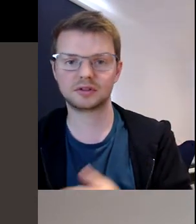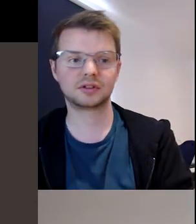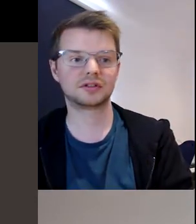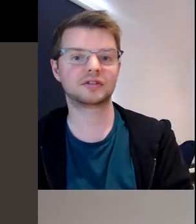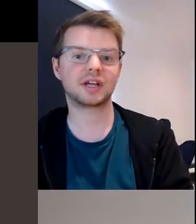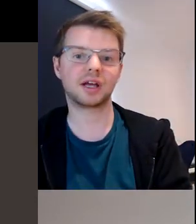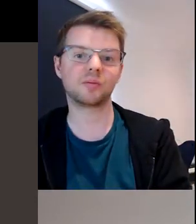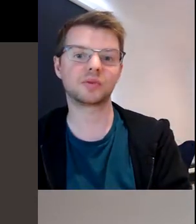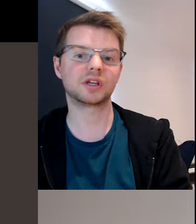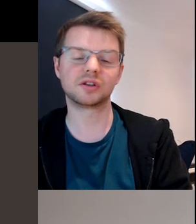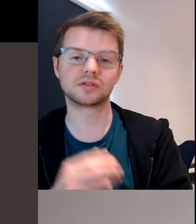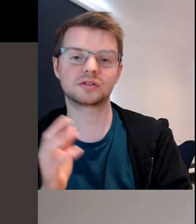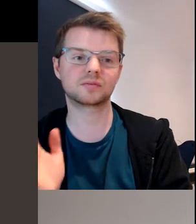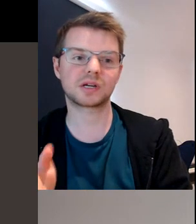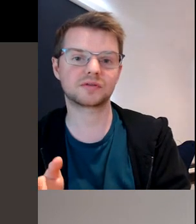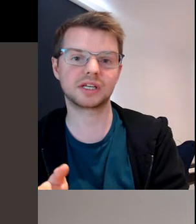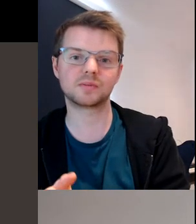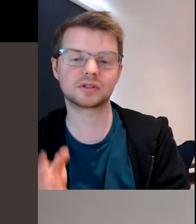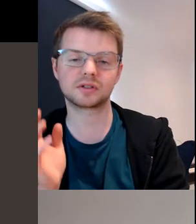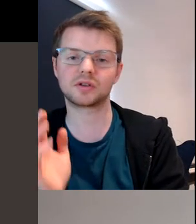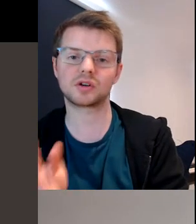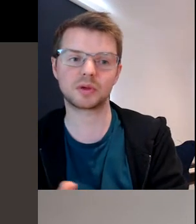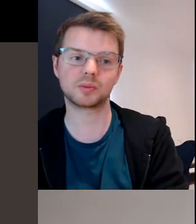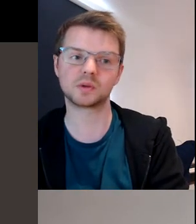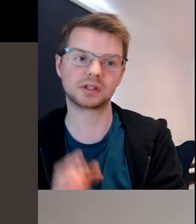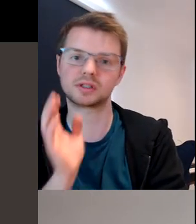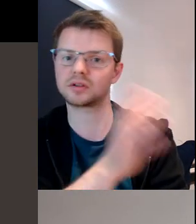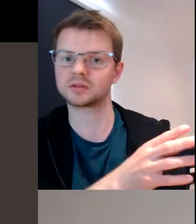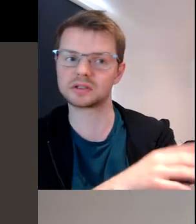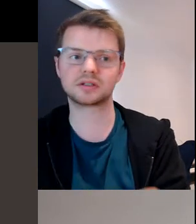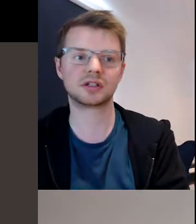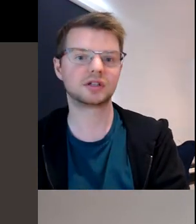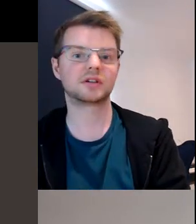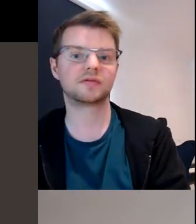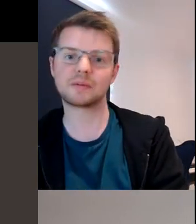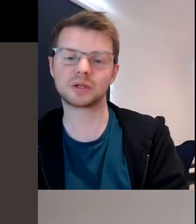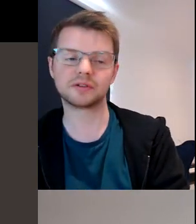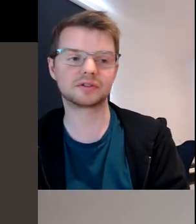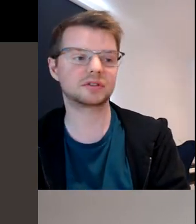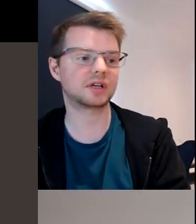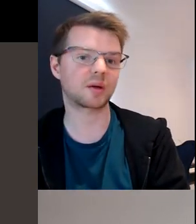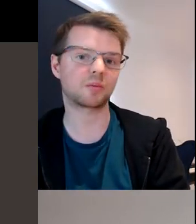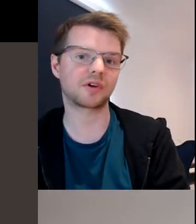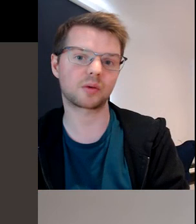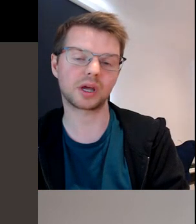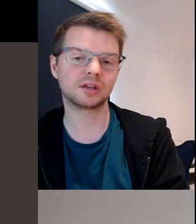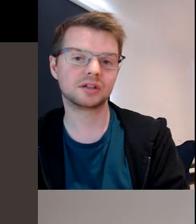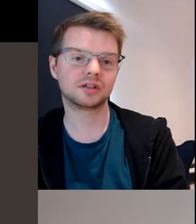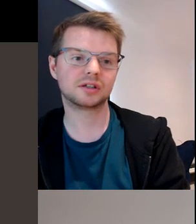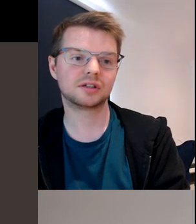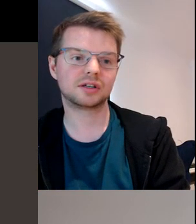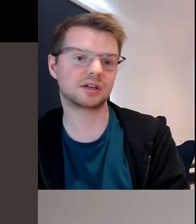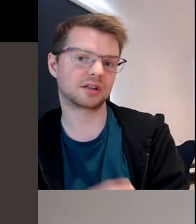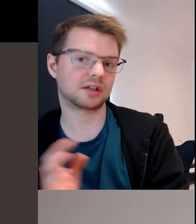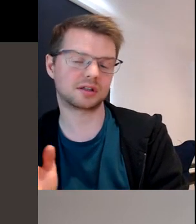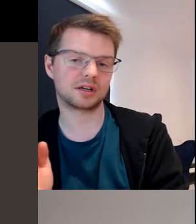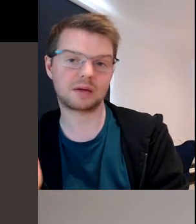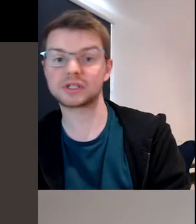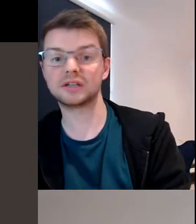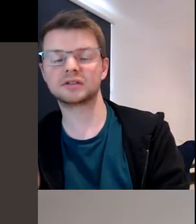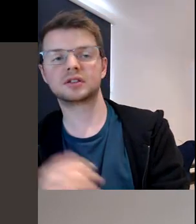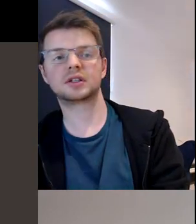all. He used Microsoft Teams to talk to people and to talk to his family who lived far away,